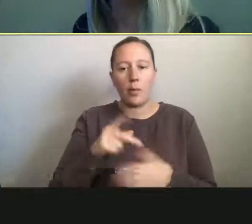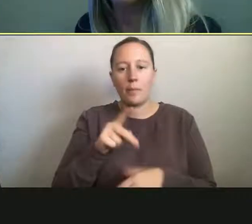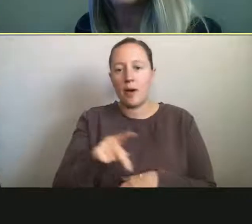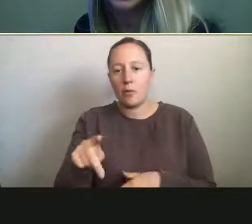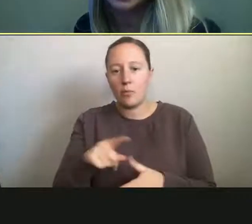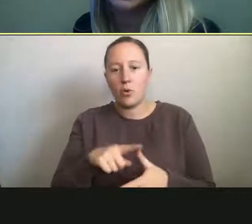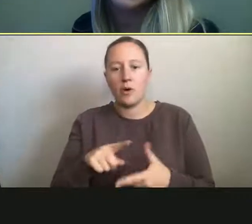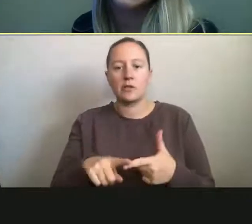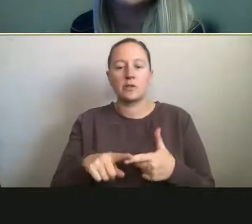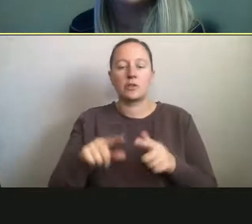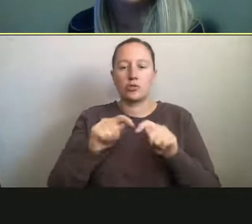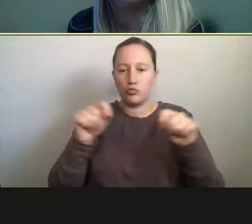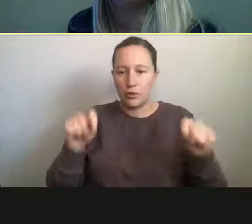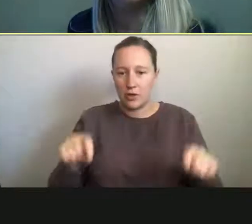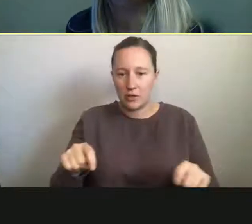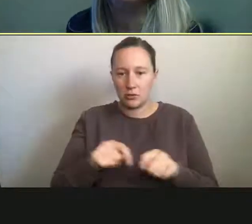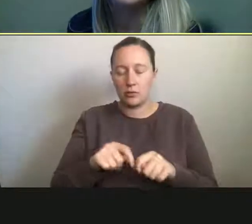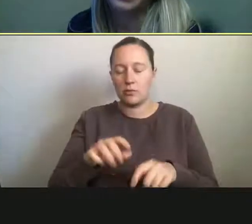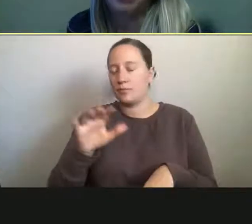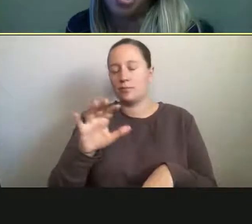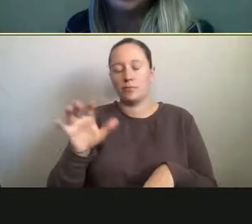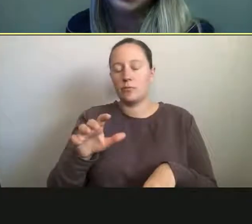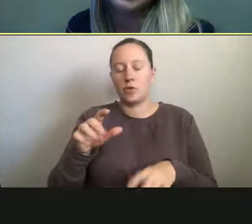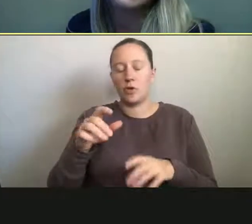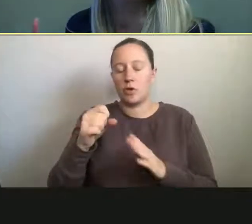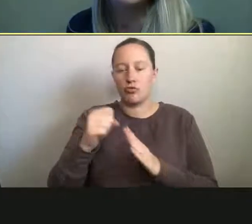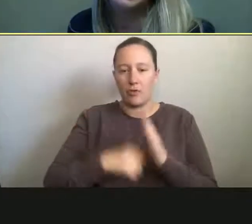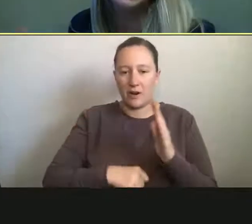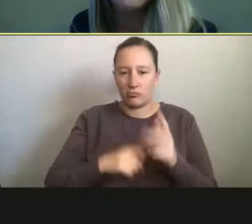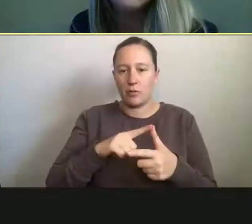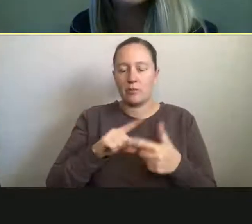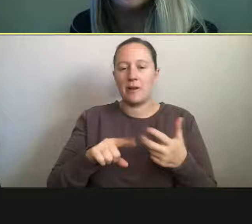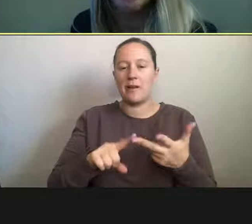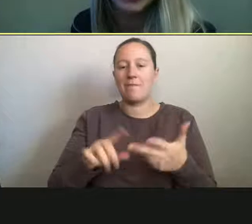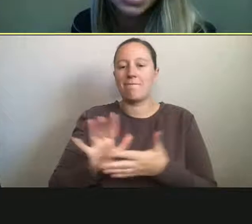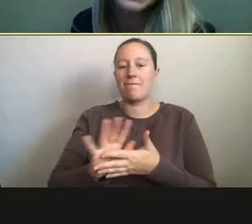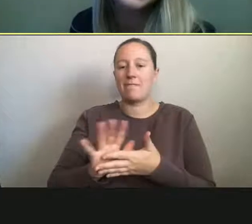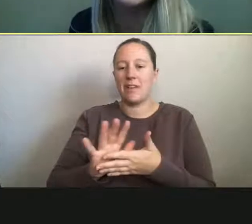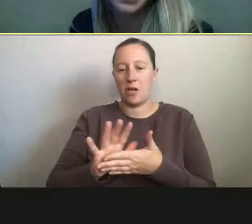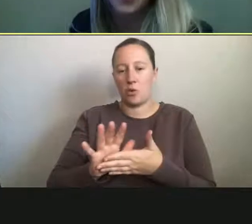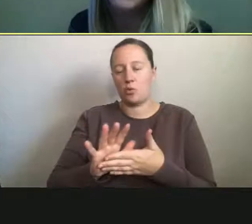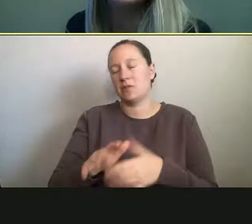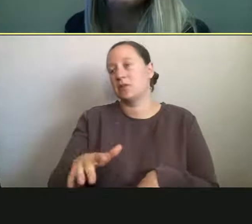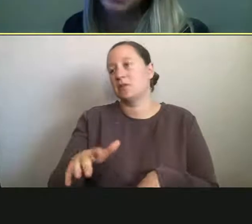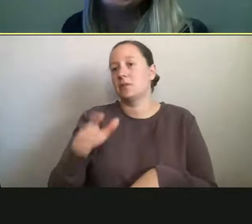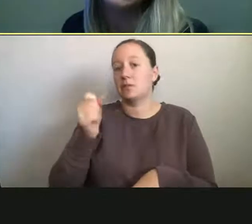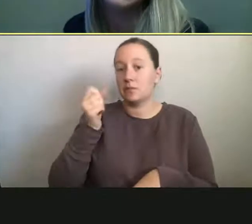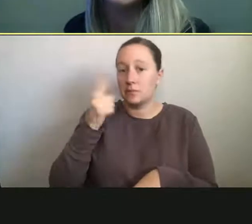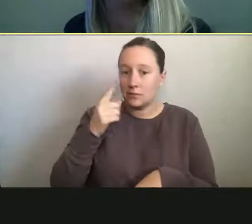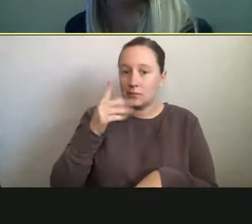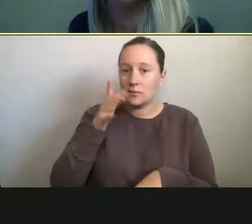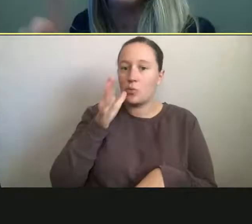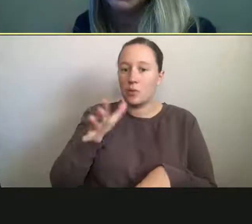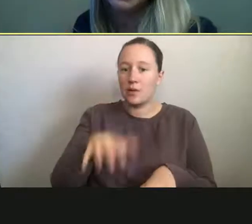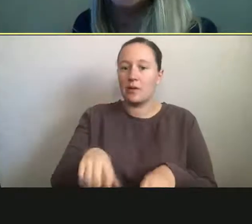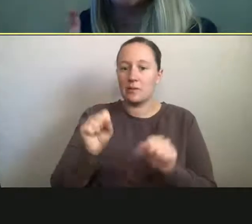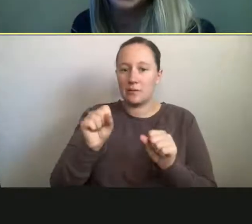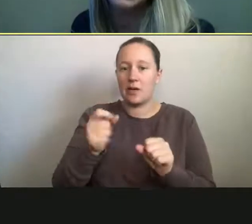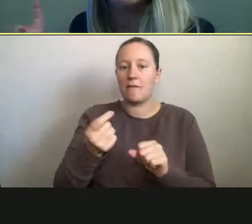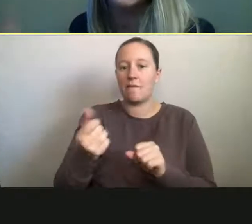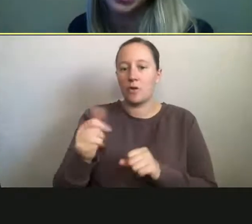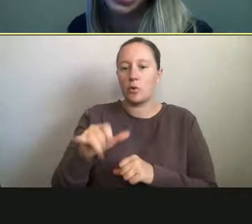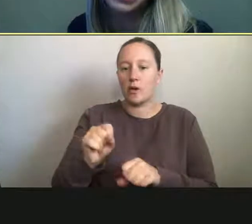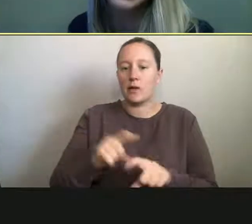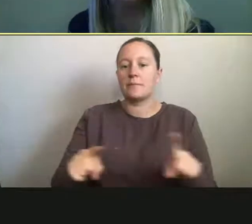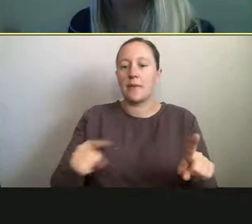transcripts, and all the videos from the entire conference. So again, give us a couple days to get all those populated, but in a minute, I'll